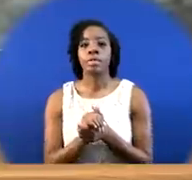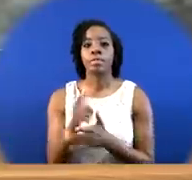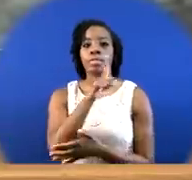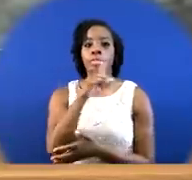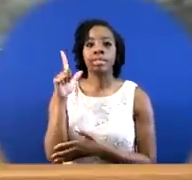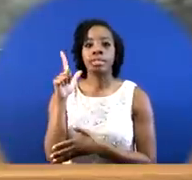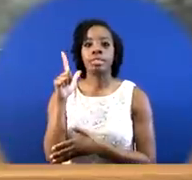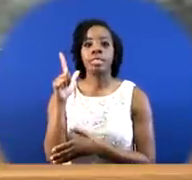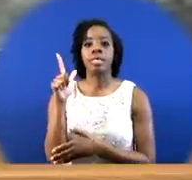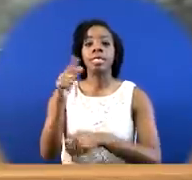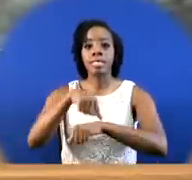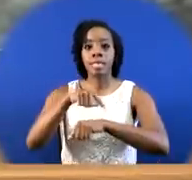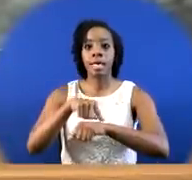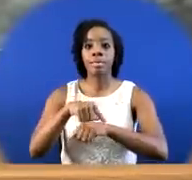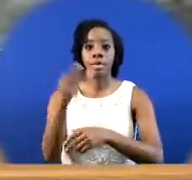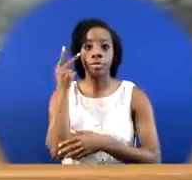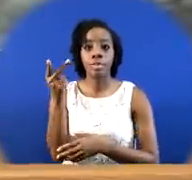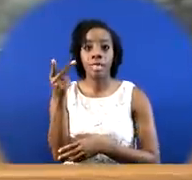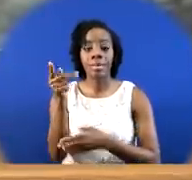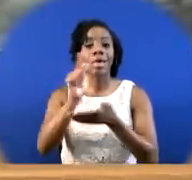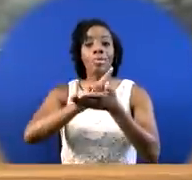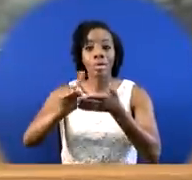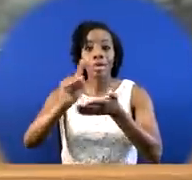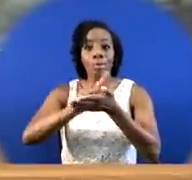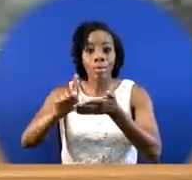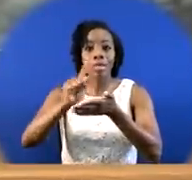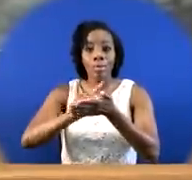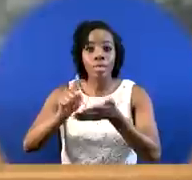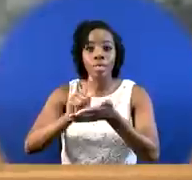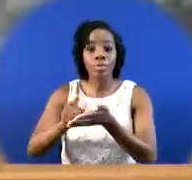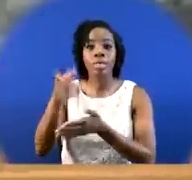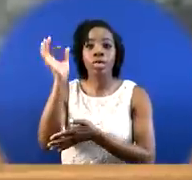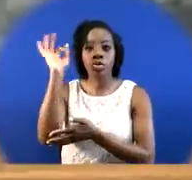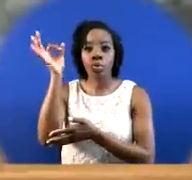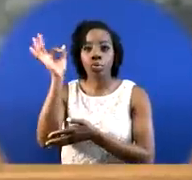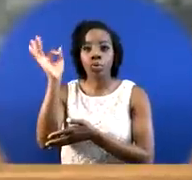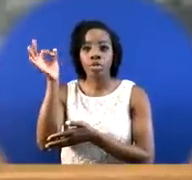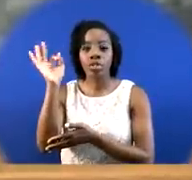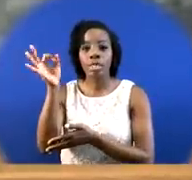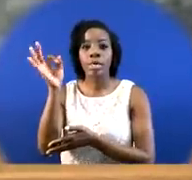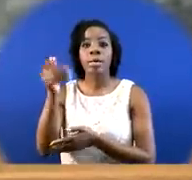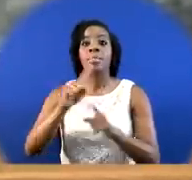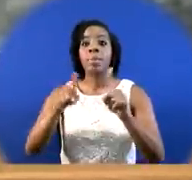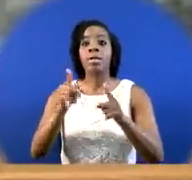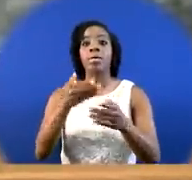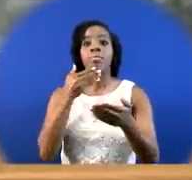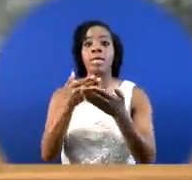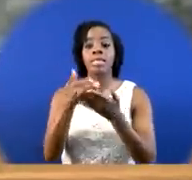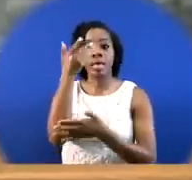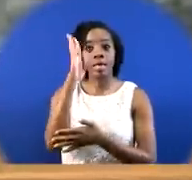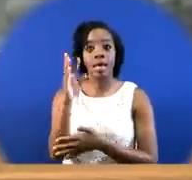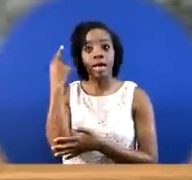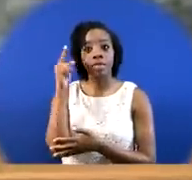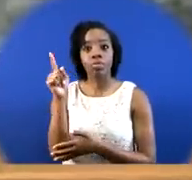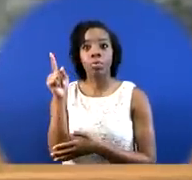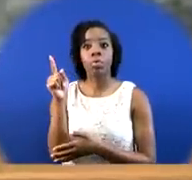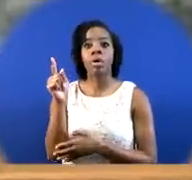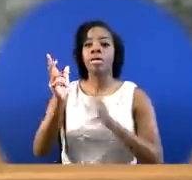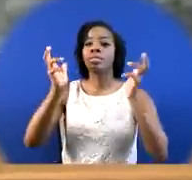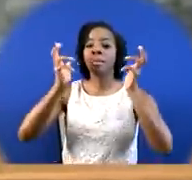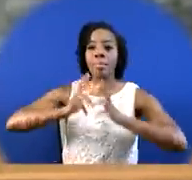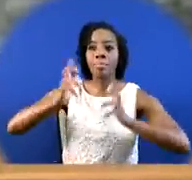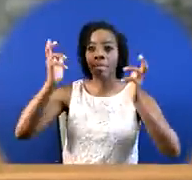Listen, you see me every week, at least most weeks, preaching the gospel here, but I want to thank God for some preaching sisters and brothers right over